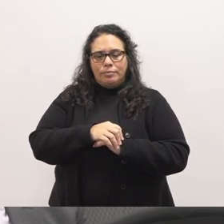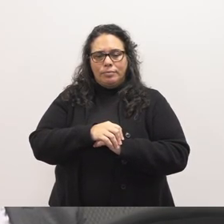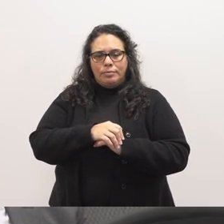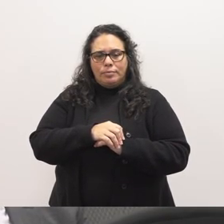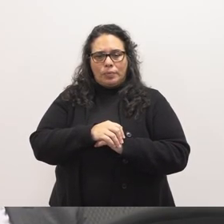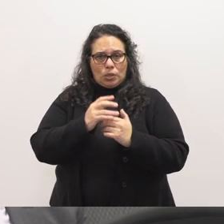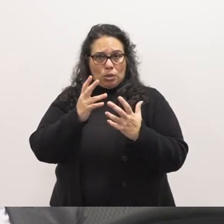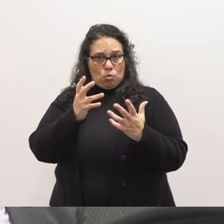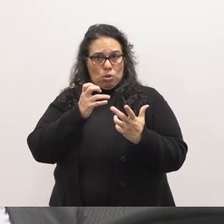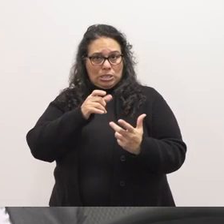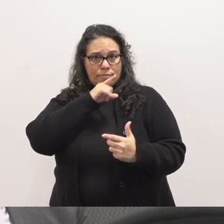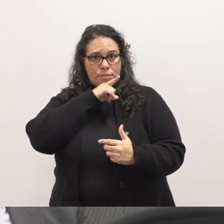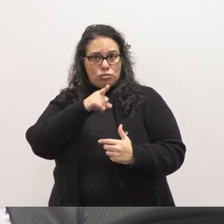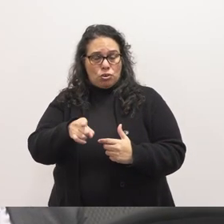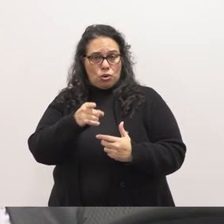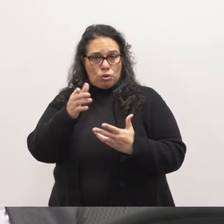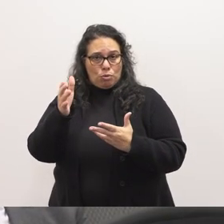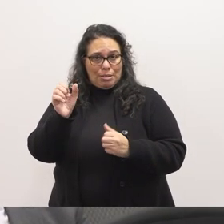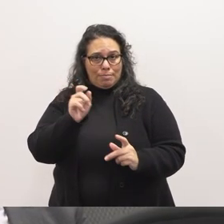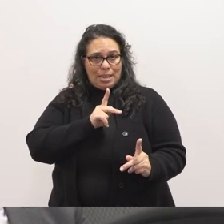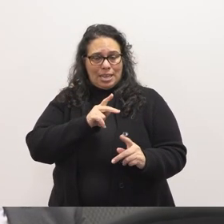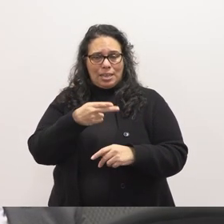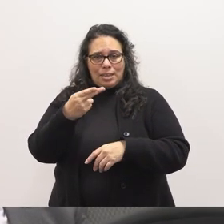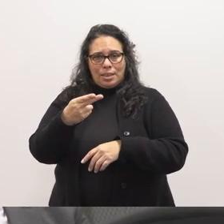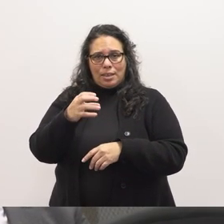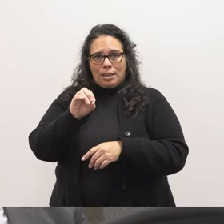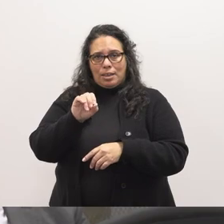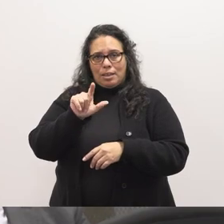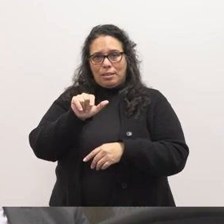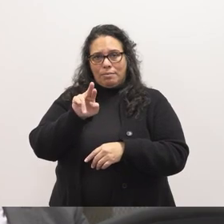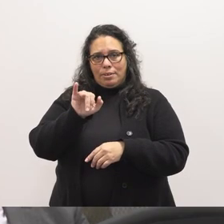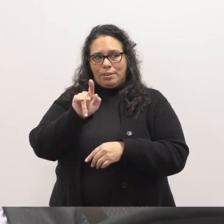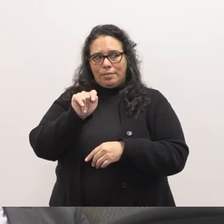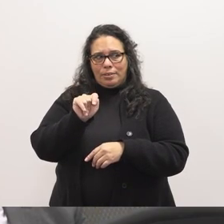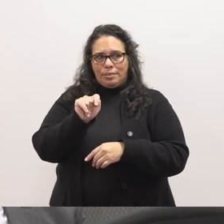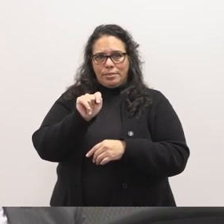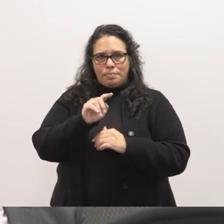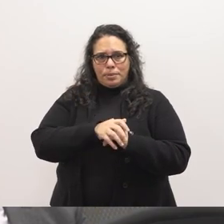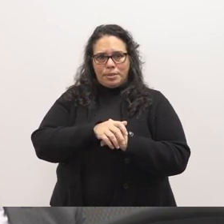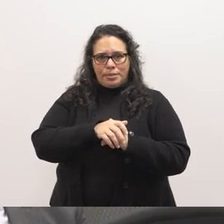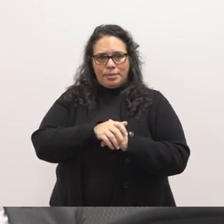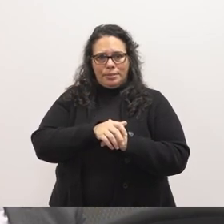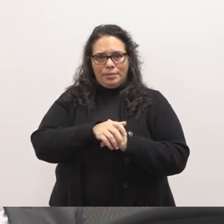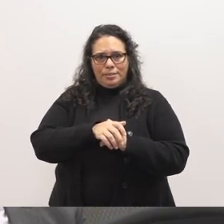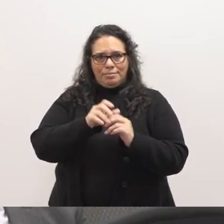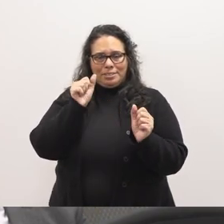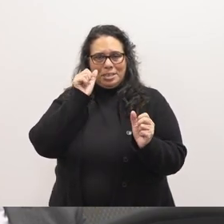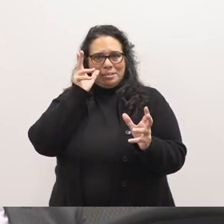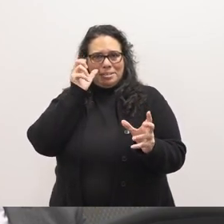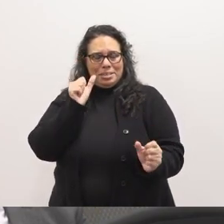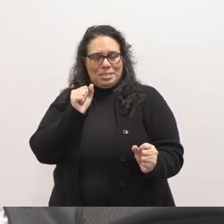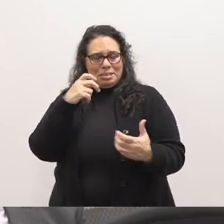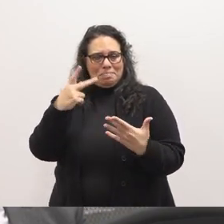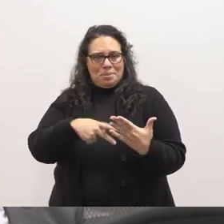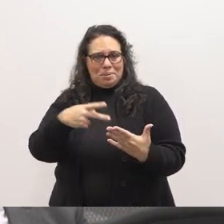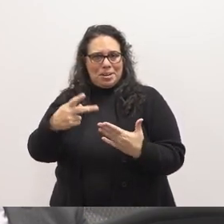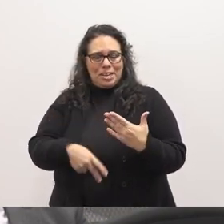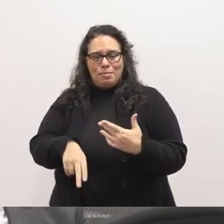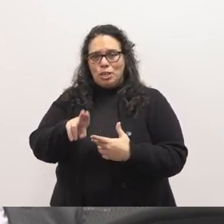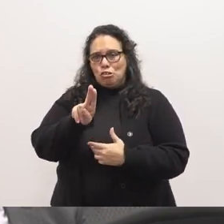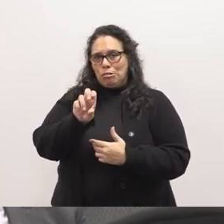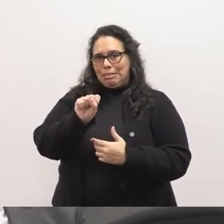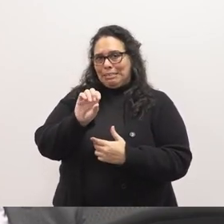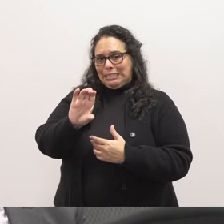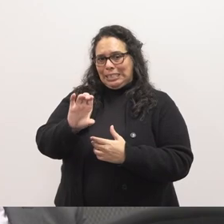And I would like you to make sure that you're bringing back the Holocaust curriculum into your schools. There is an amazing program at USC